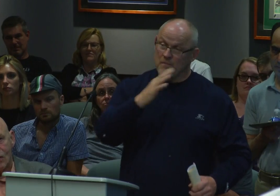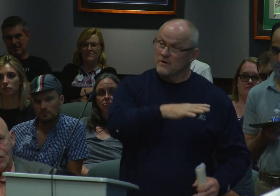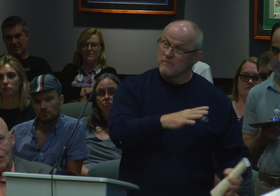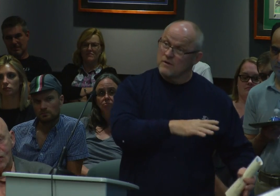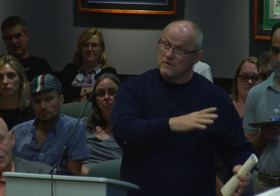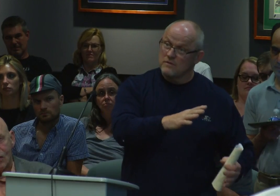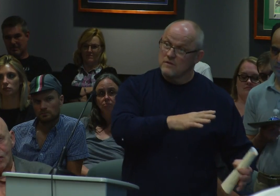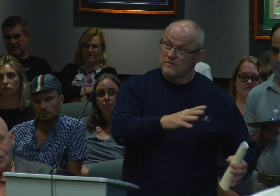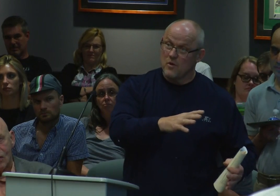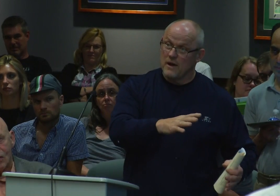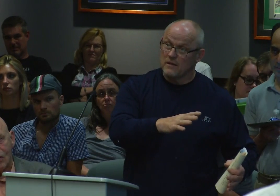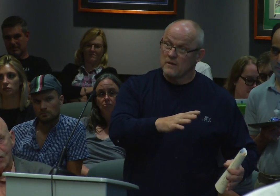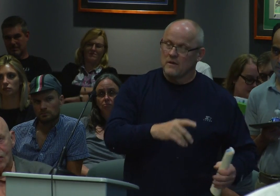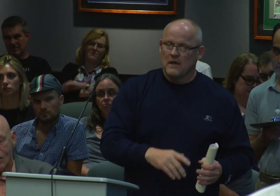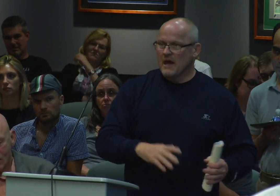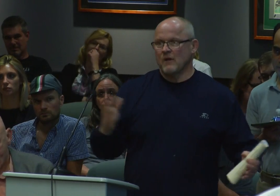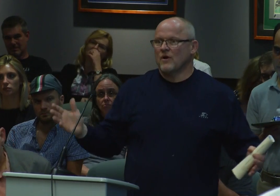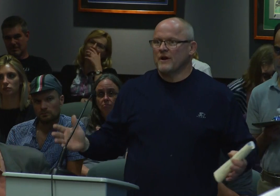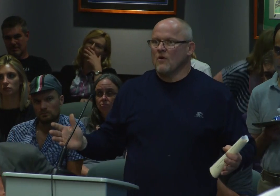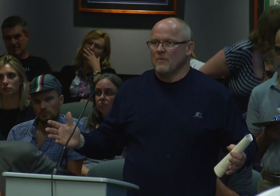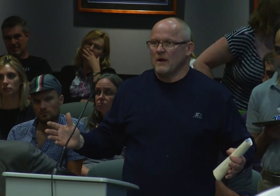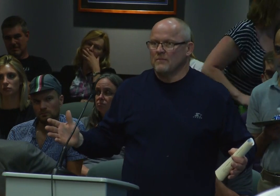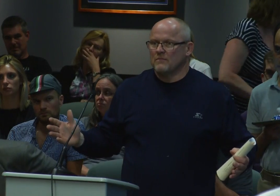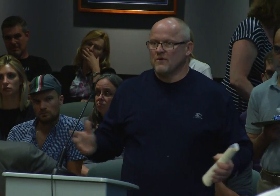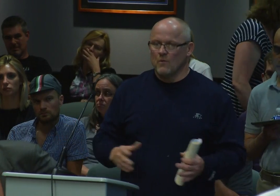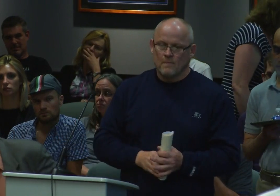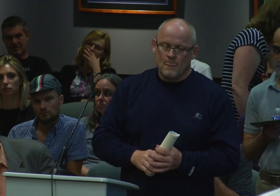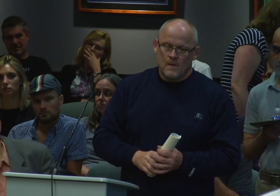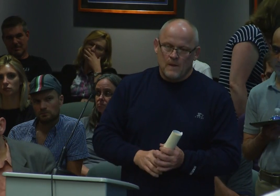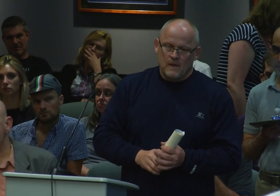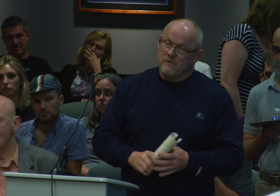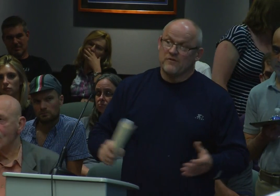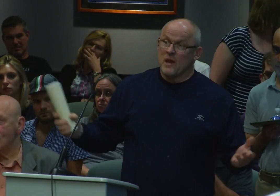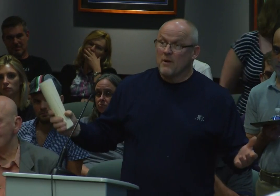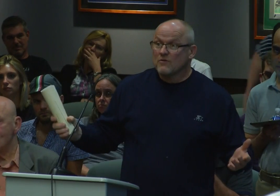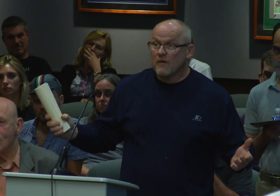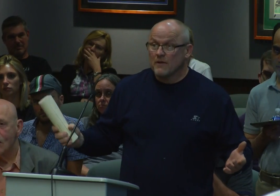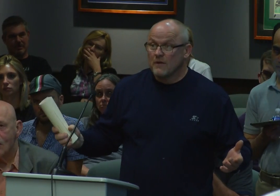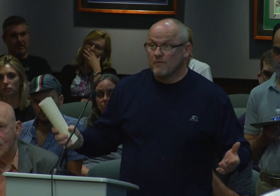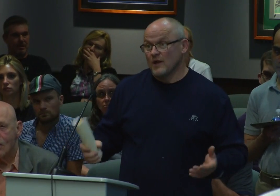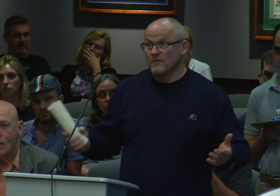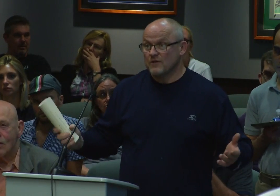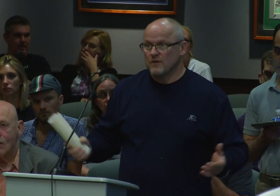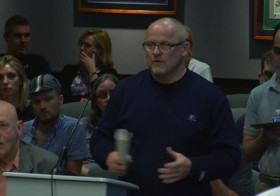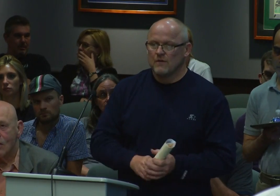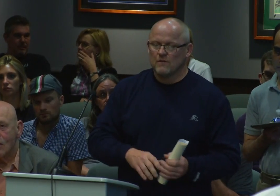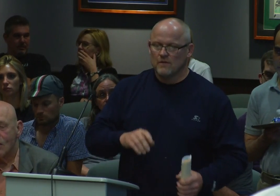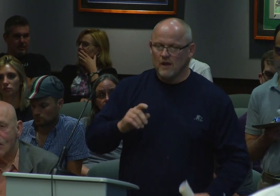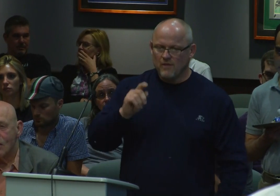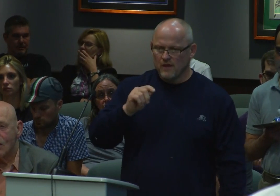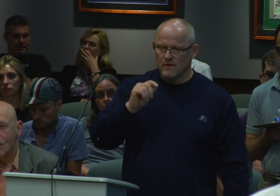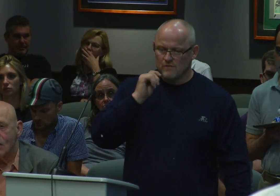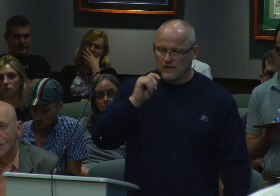it. My mother doesn't know about it. I've never heard any talk about it. So I've never seen any pictures of it, if it does exist.